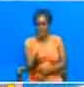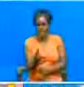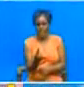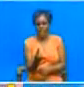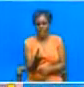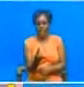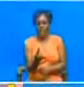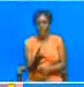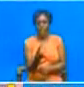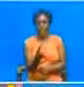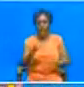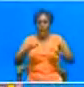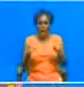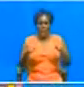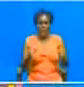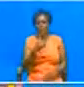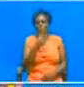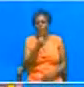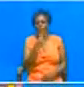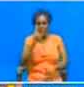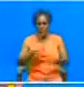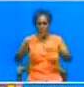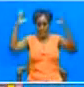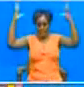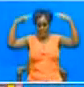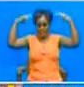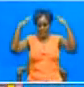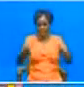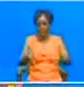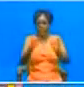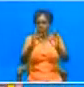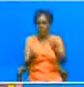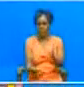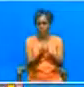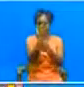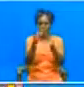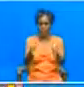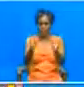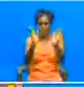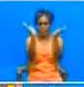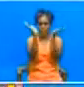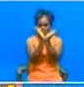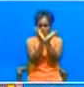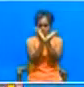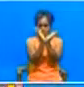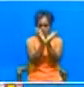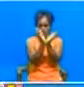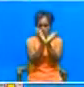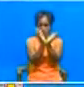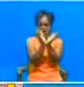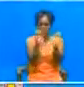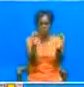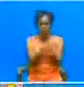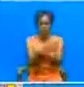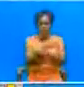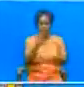after, is finally a happy man. With the rainy season checking in, the official unveiling of the Kipchoge Keino Stadium tartan track could not have been